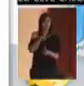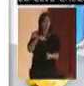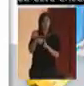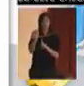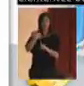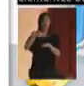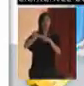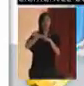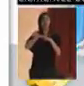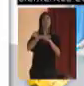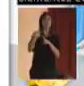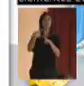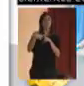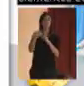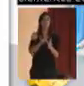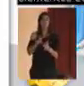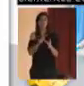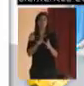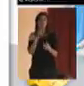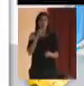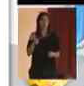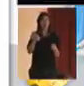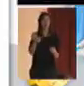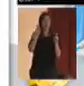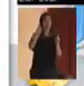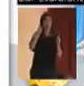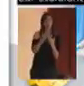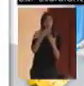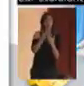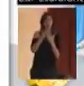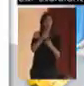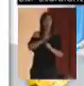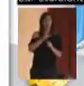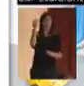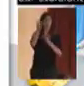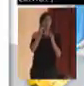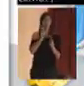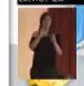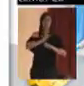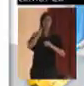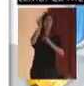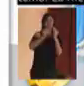metaphor that is in accordance with the topic that is being trained in order to